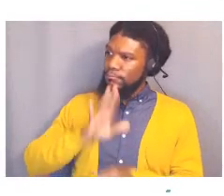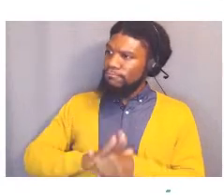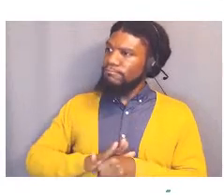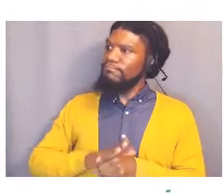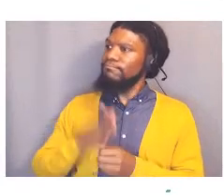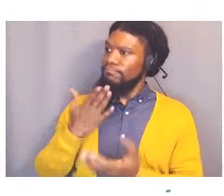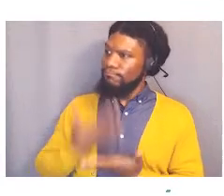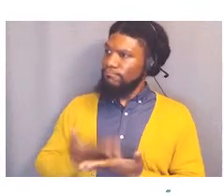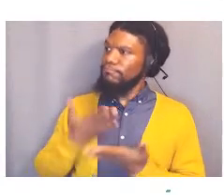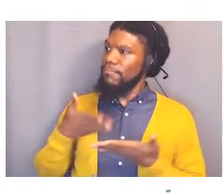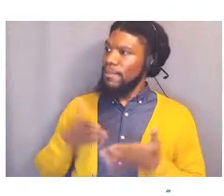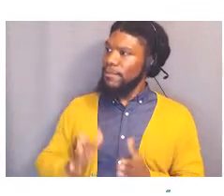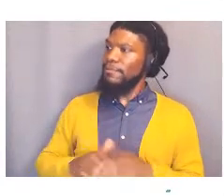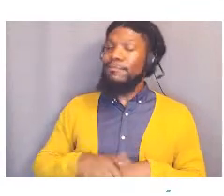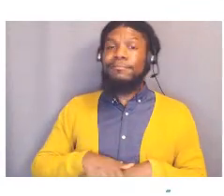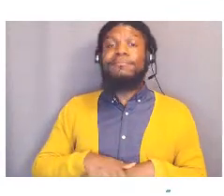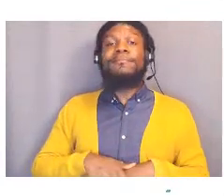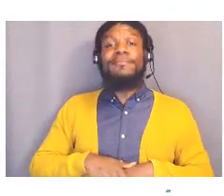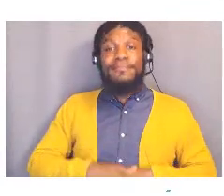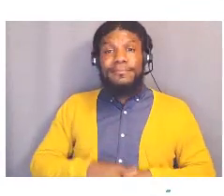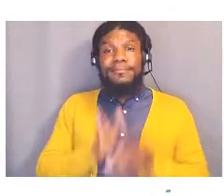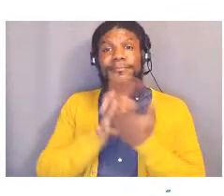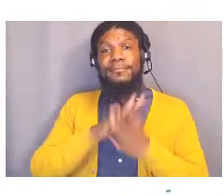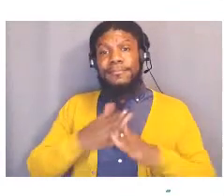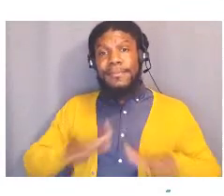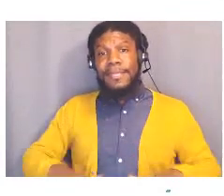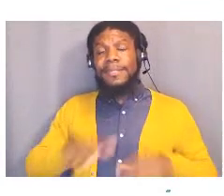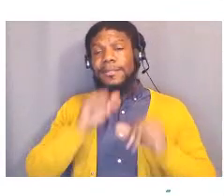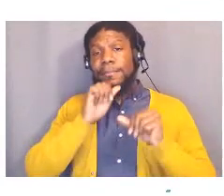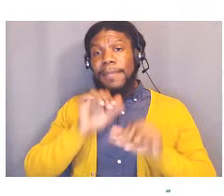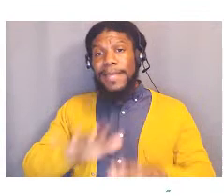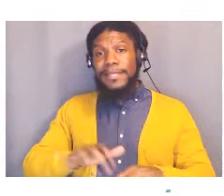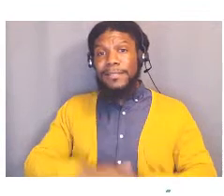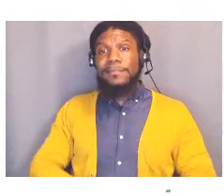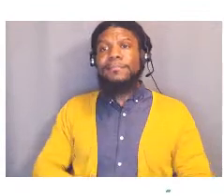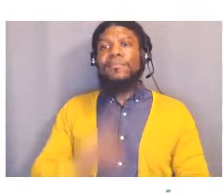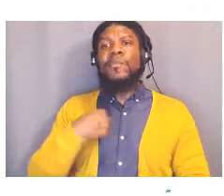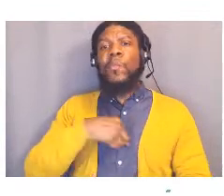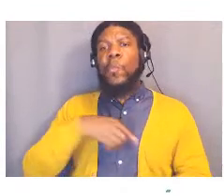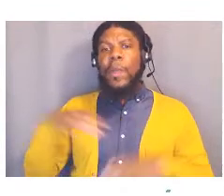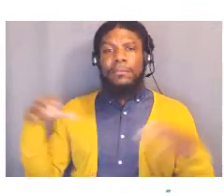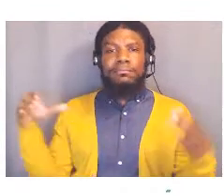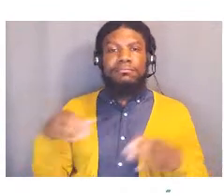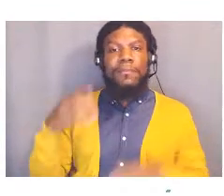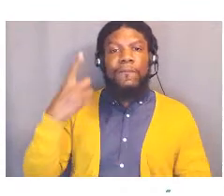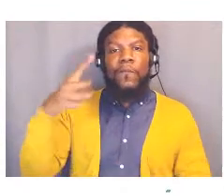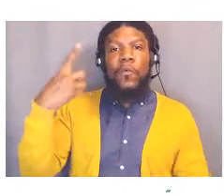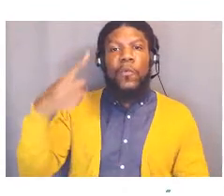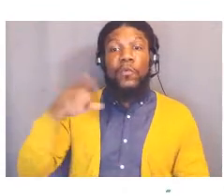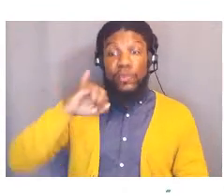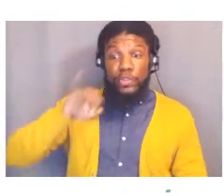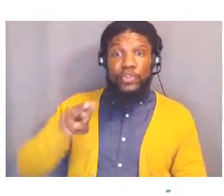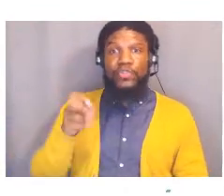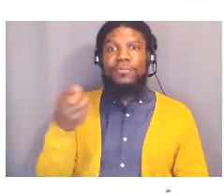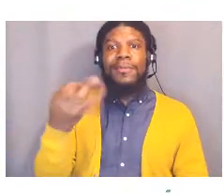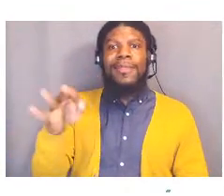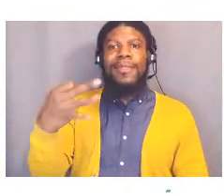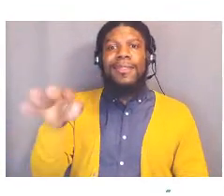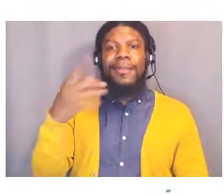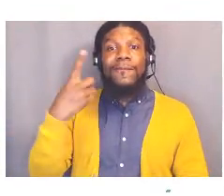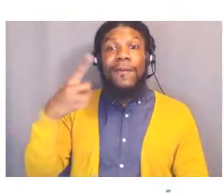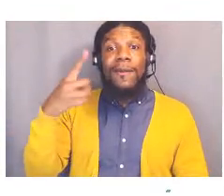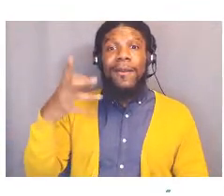Peace and blessings. Peace and blessings. We come together on this Juneteenth to